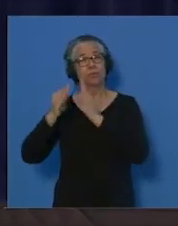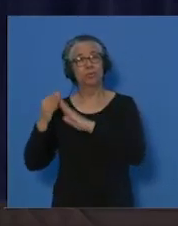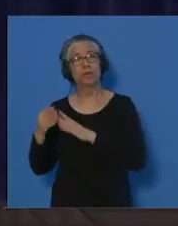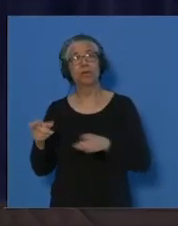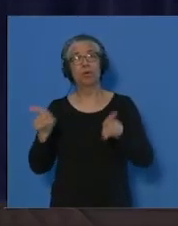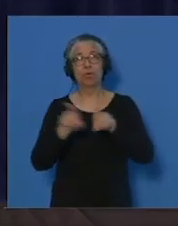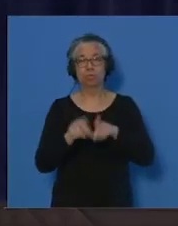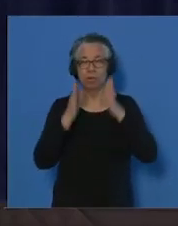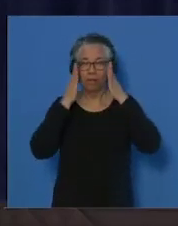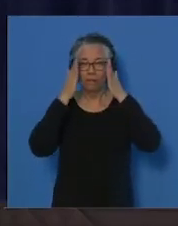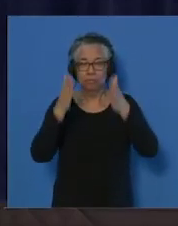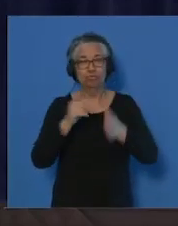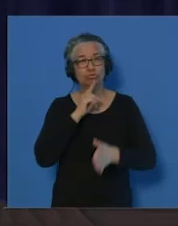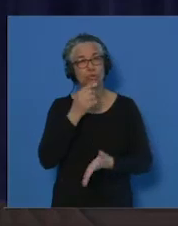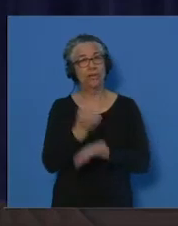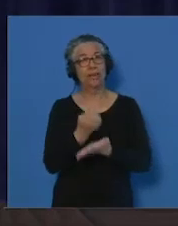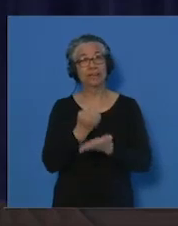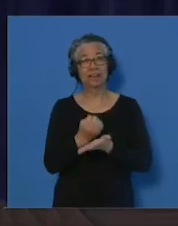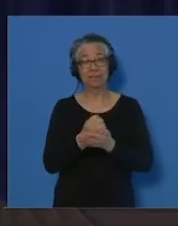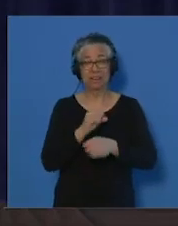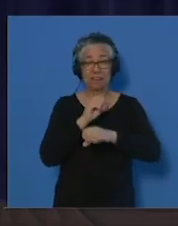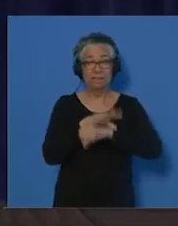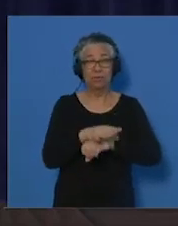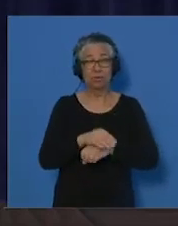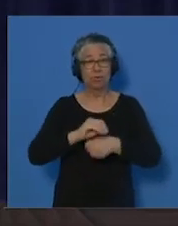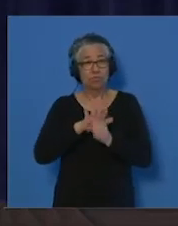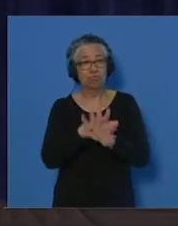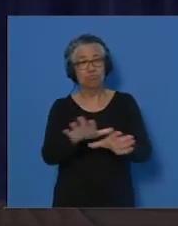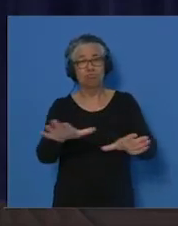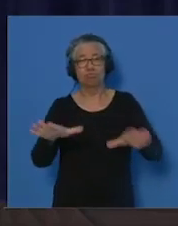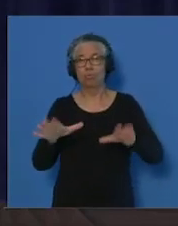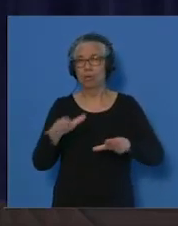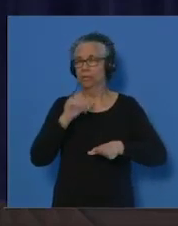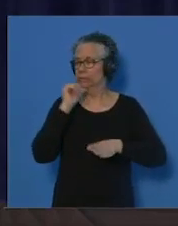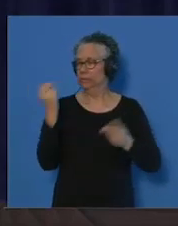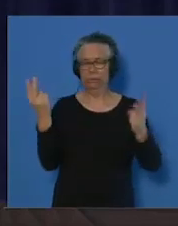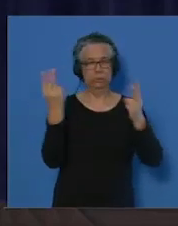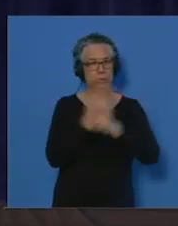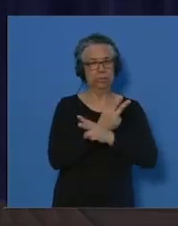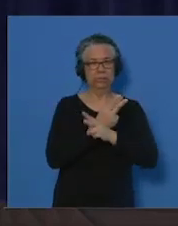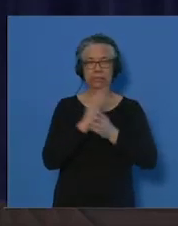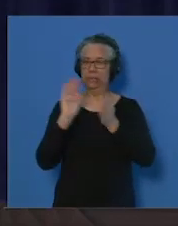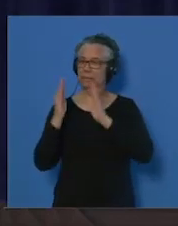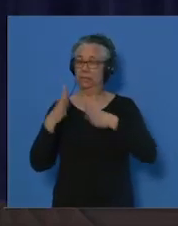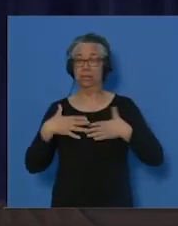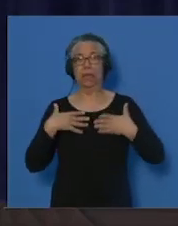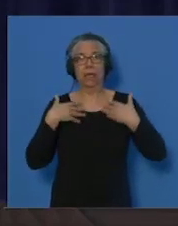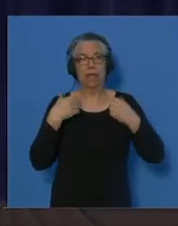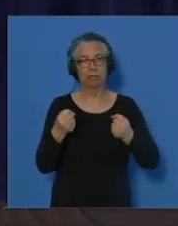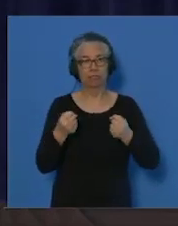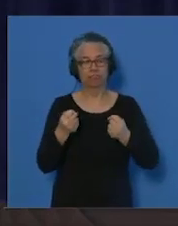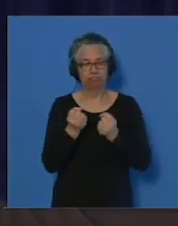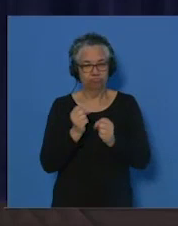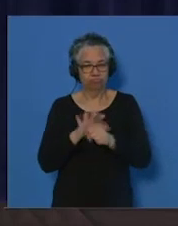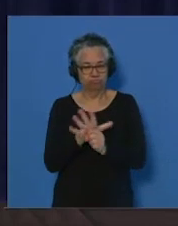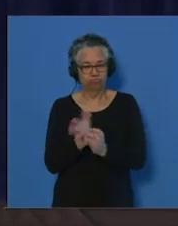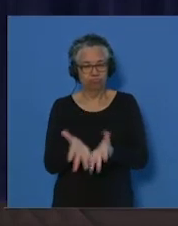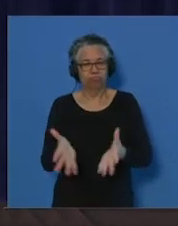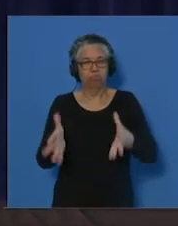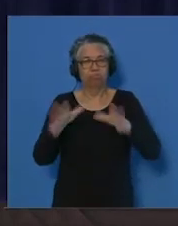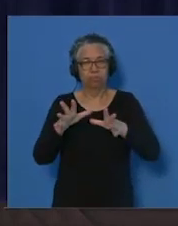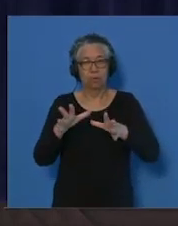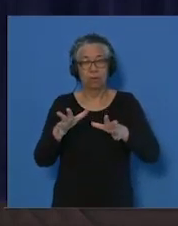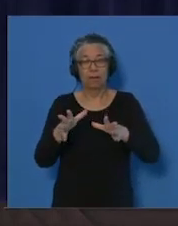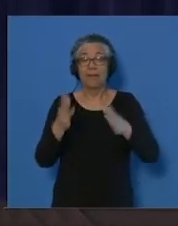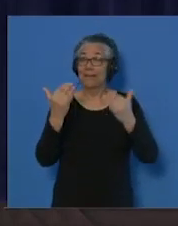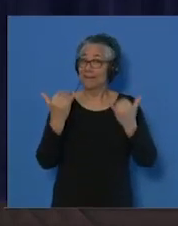ensuring that the economic effects of COVID-19 will not be worse than the health impacts of this pandemic. With us